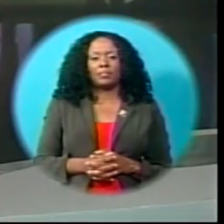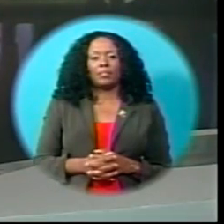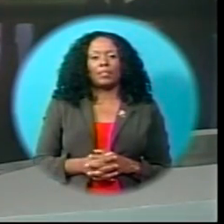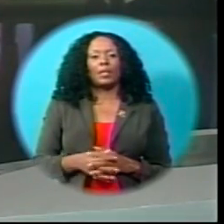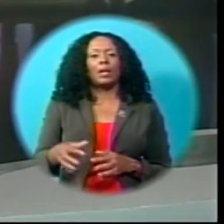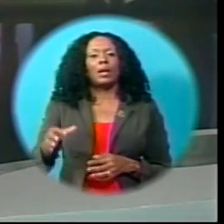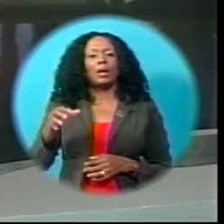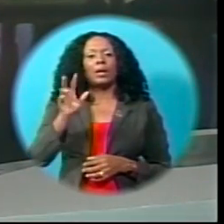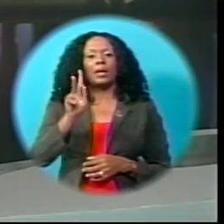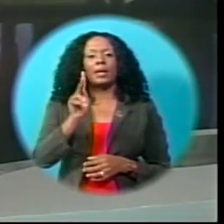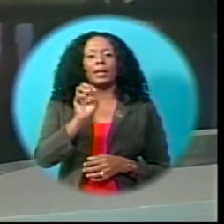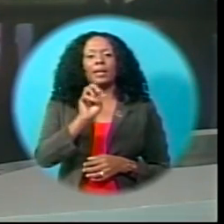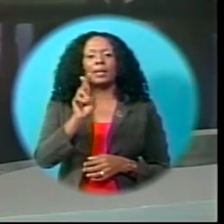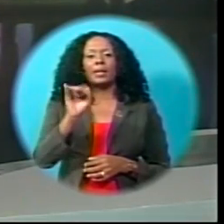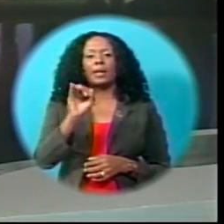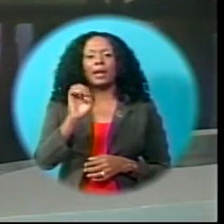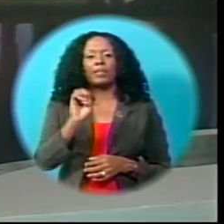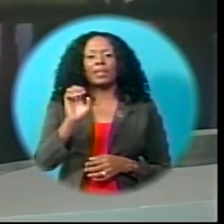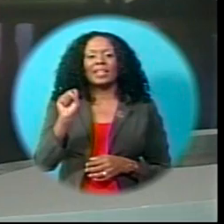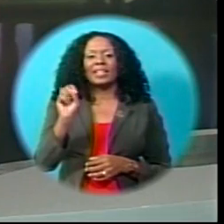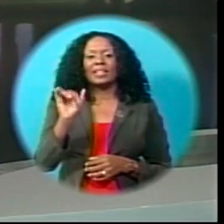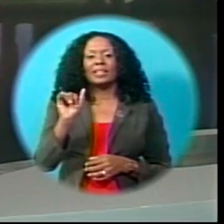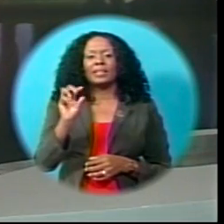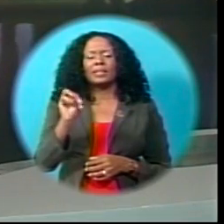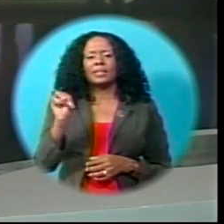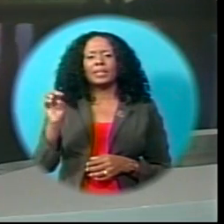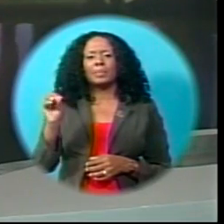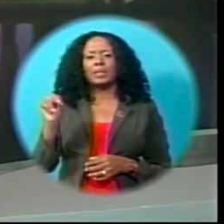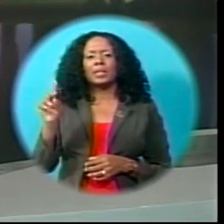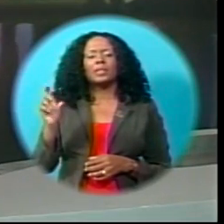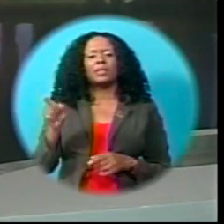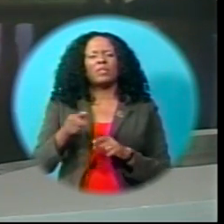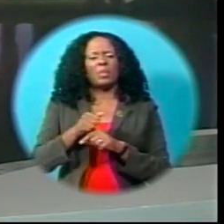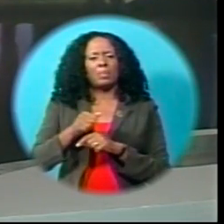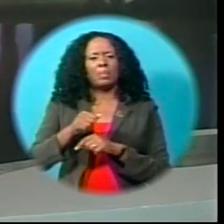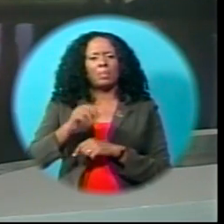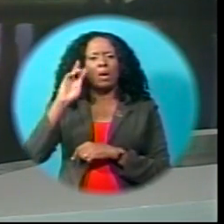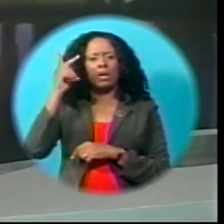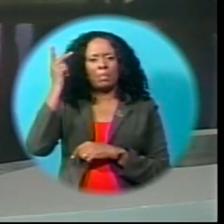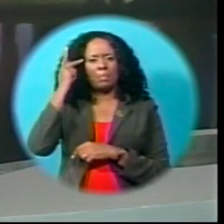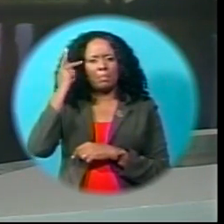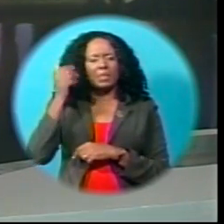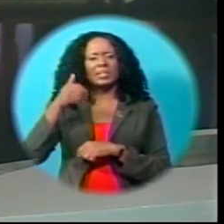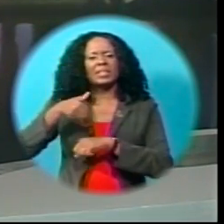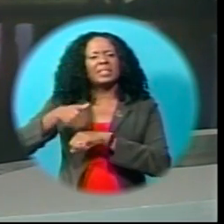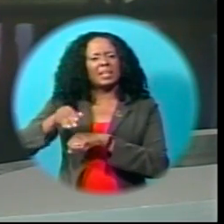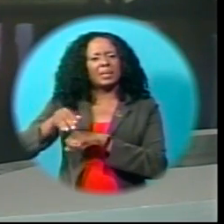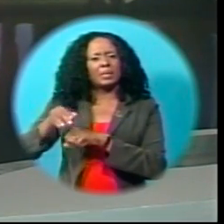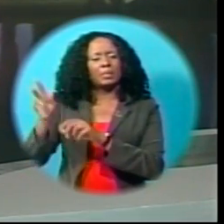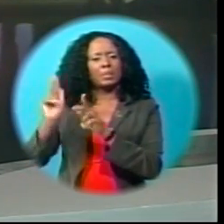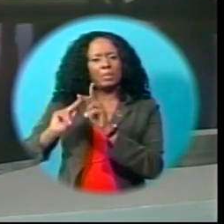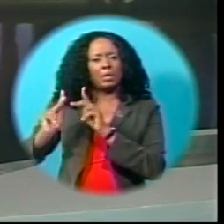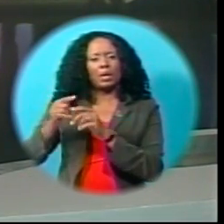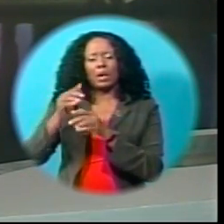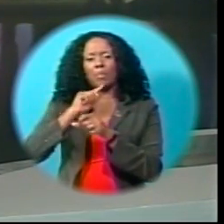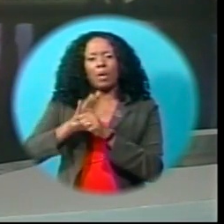of Parliament Kerry Simmons sent a representative to the scene this morning and promised that work will start on the roof